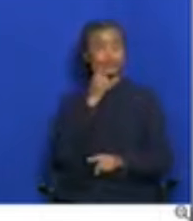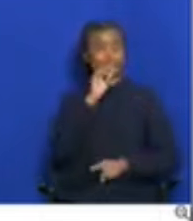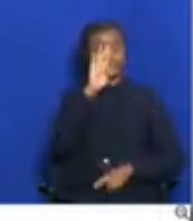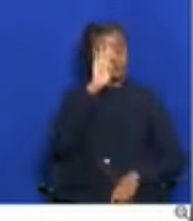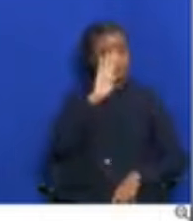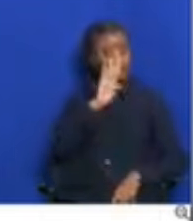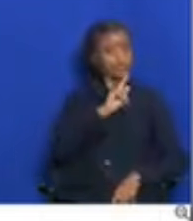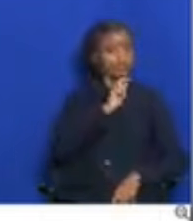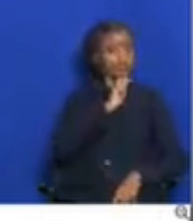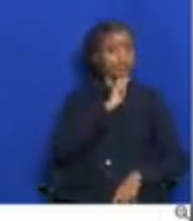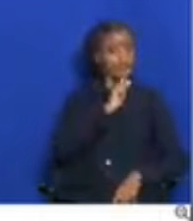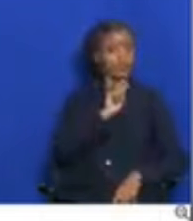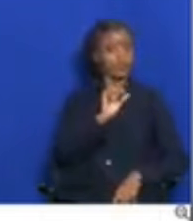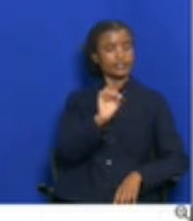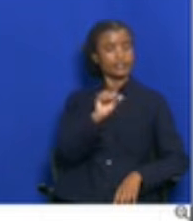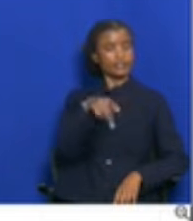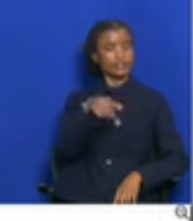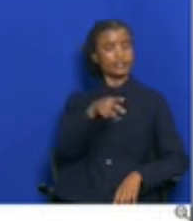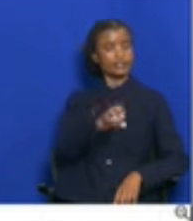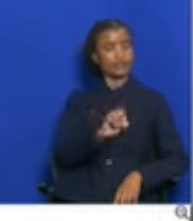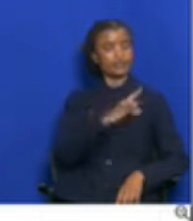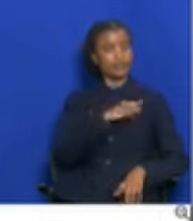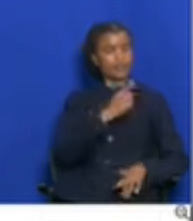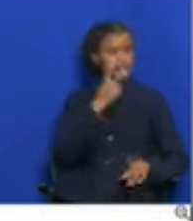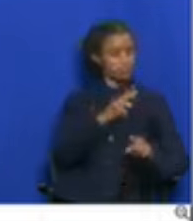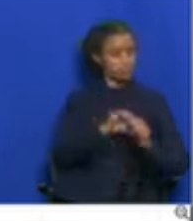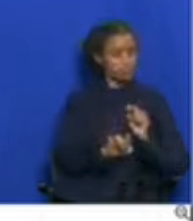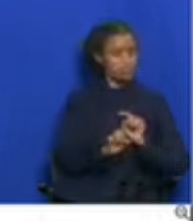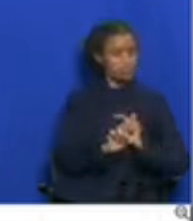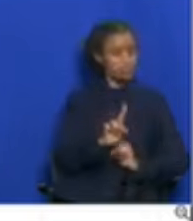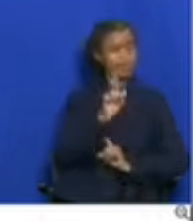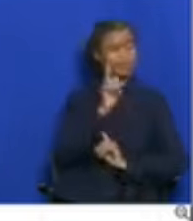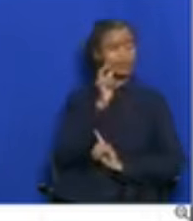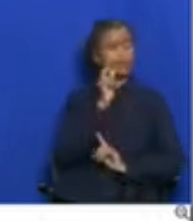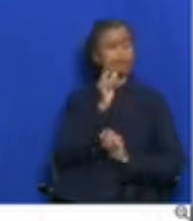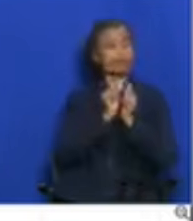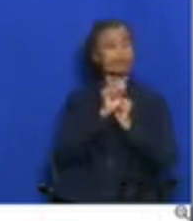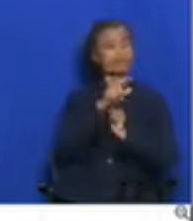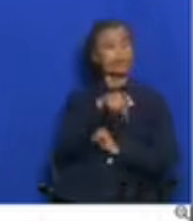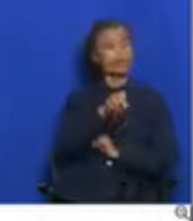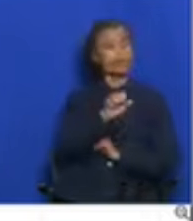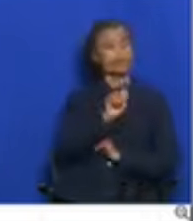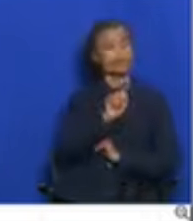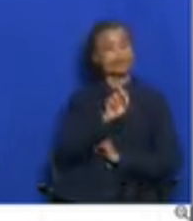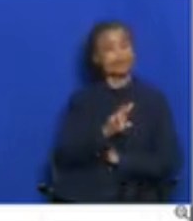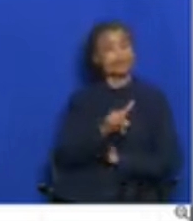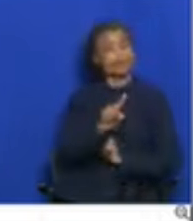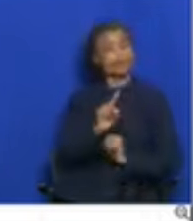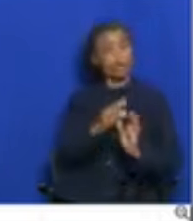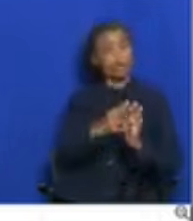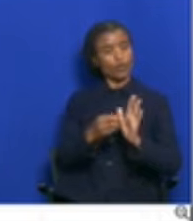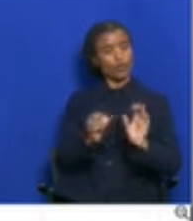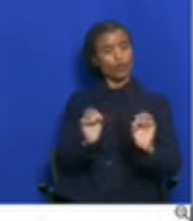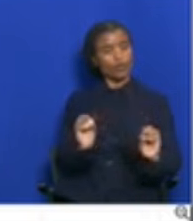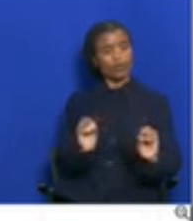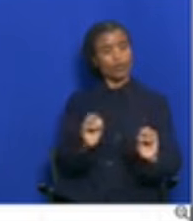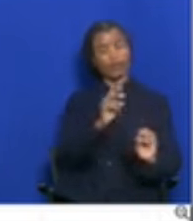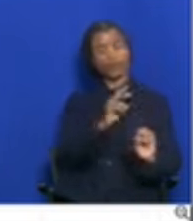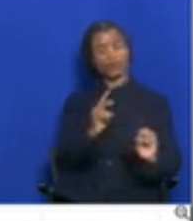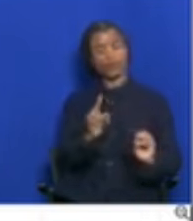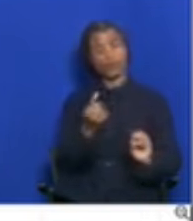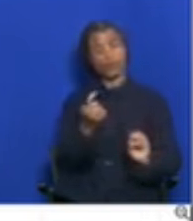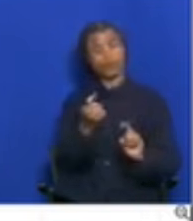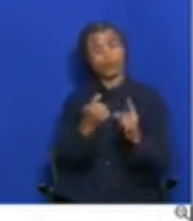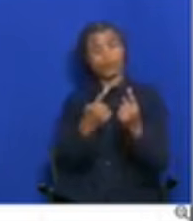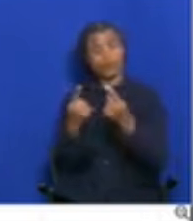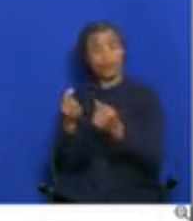in these matters, more especially leg 2, and currently is the one who is appearing in court. May you kindly add